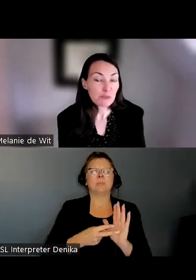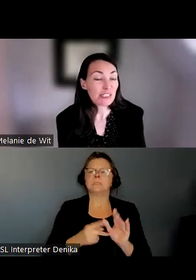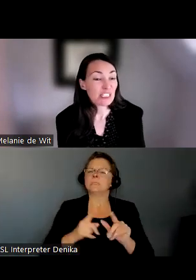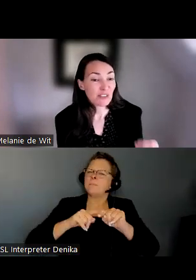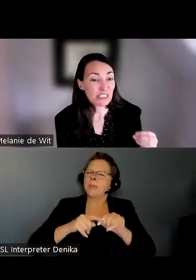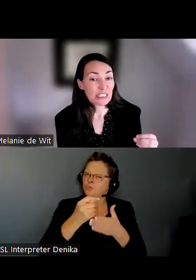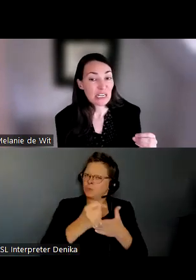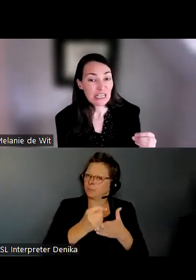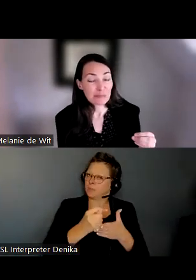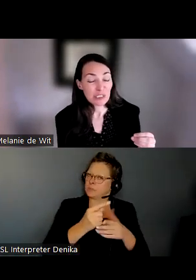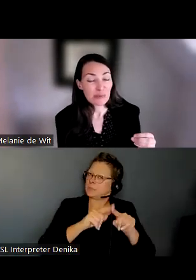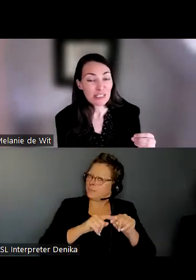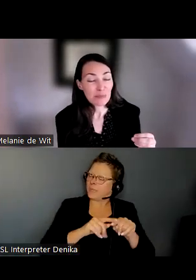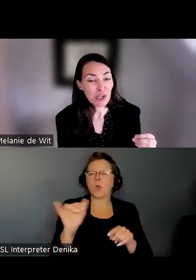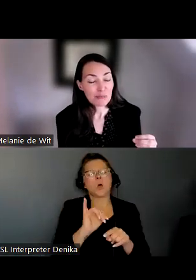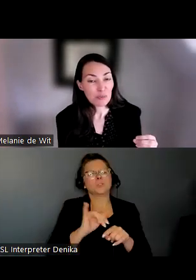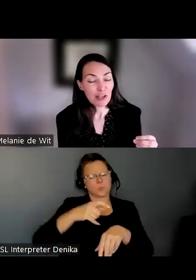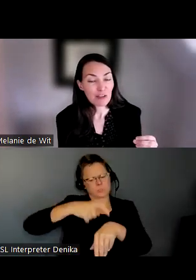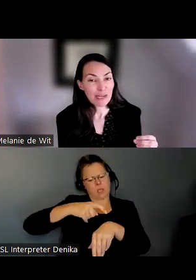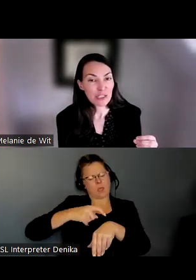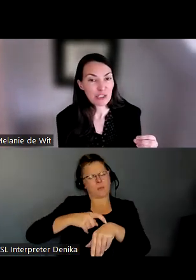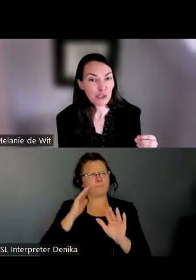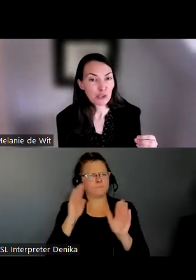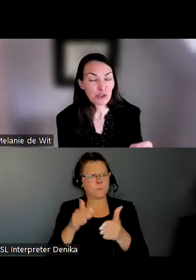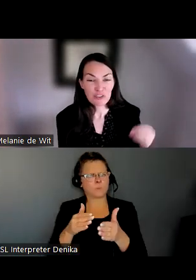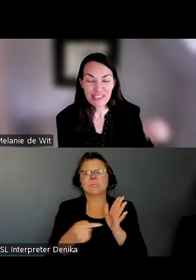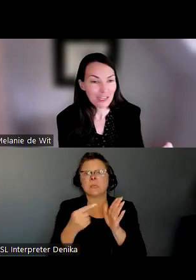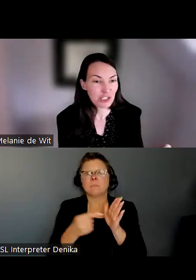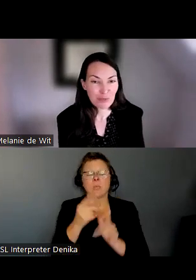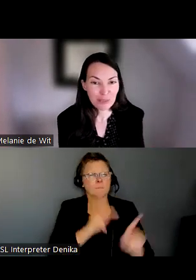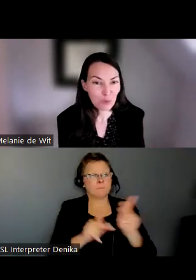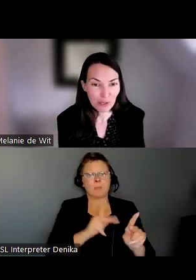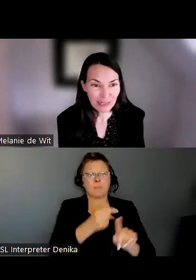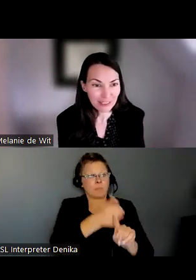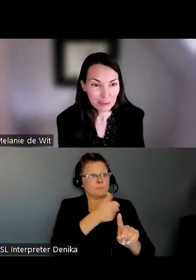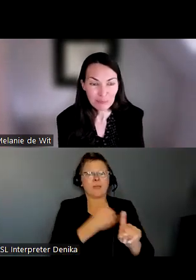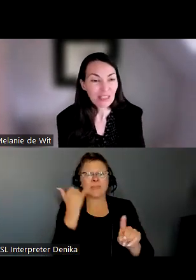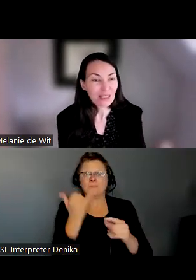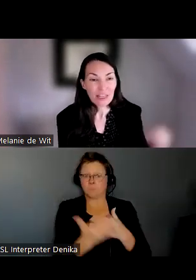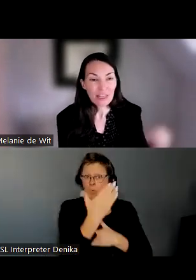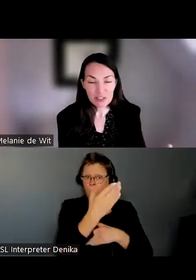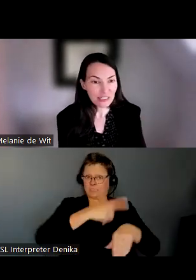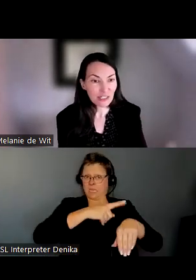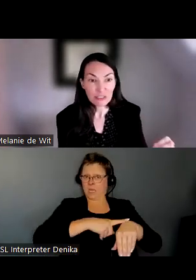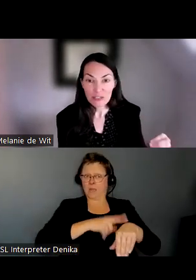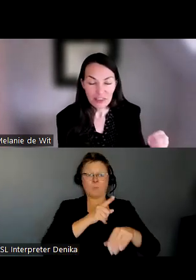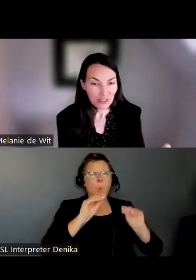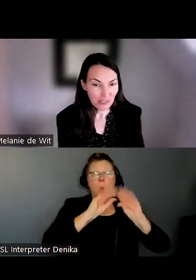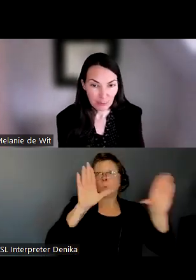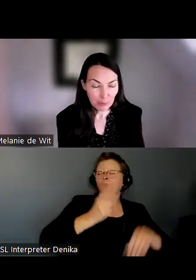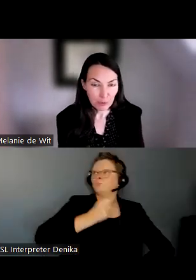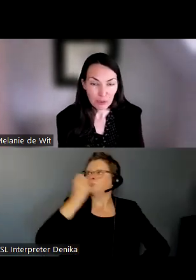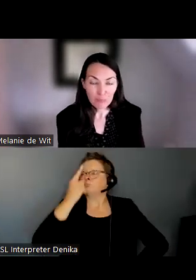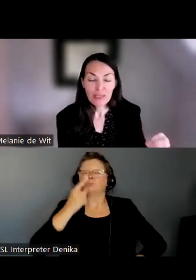also specific to time. So sometimes we'll have patients who, if you catch them in the morning, they're clear,